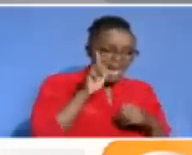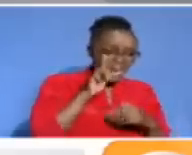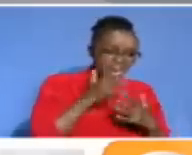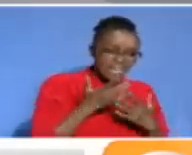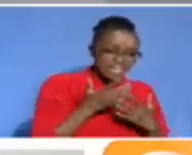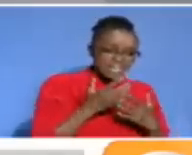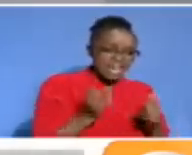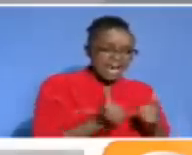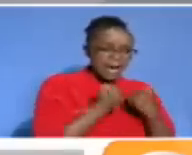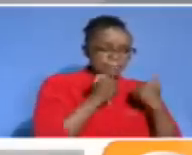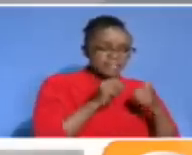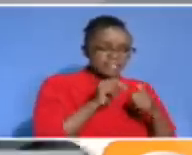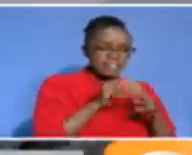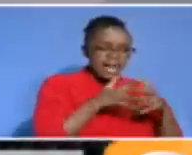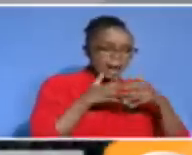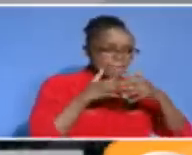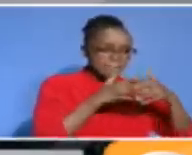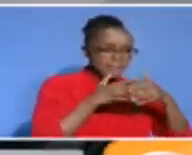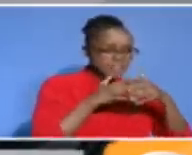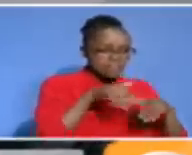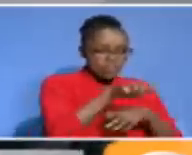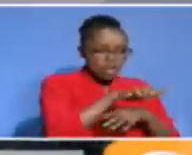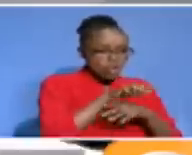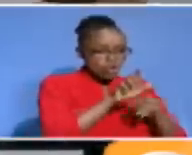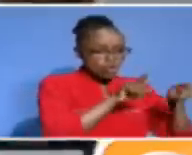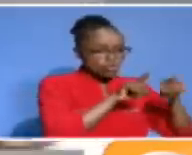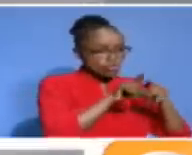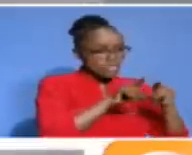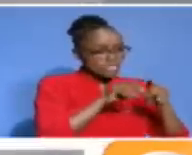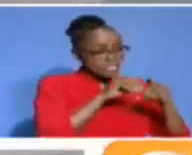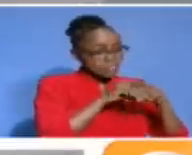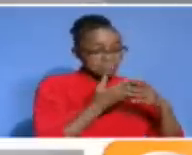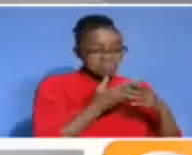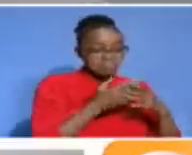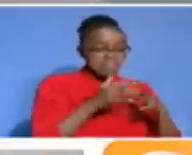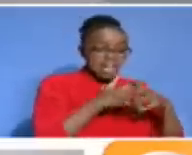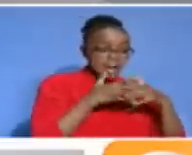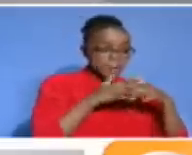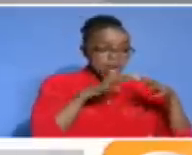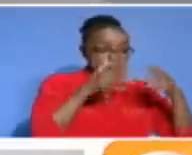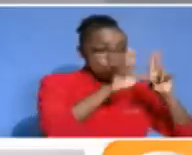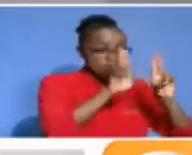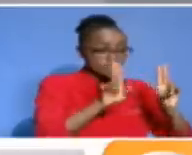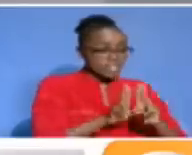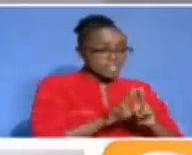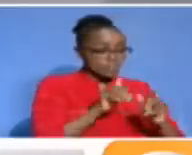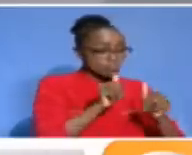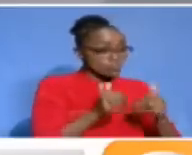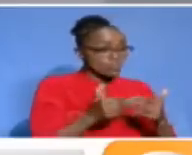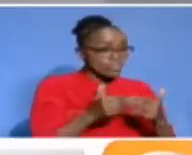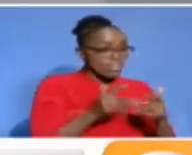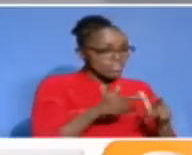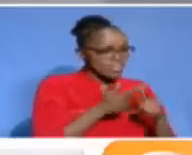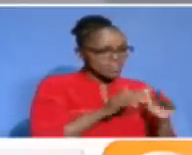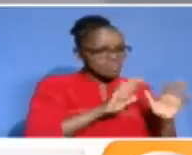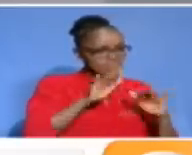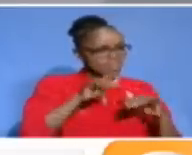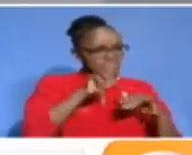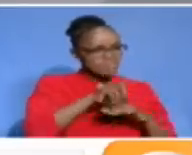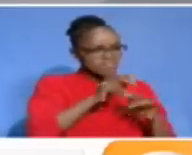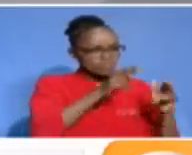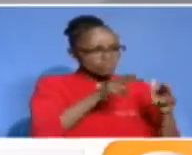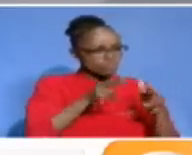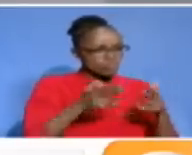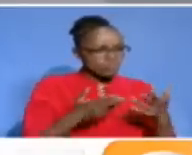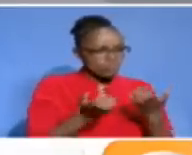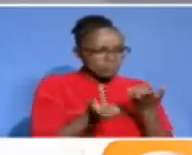happen in US? Whether it's local tourism in the US or international. Mm-hmm. But yeah, you get back to